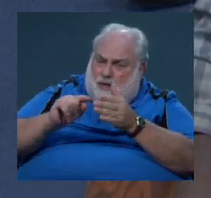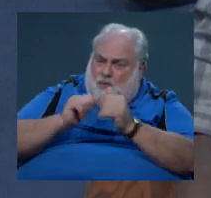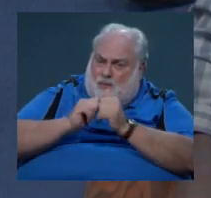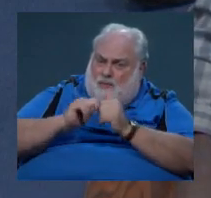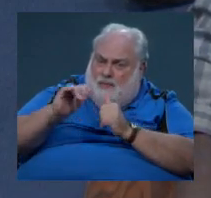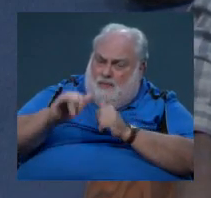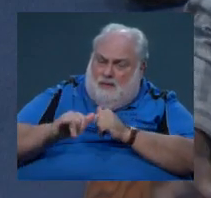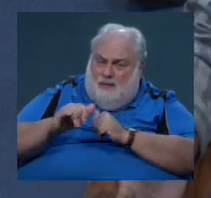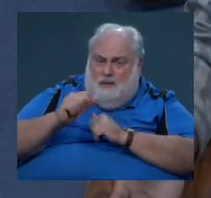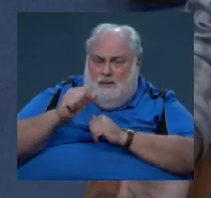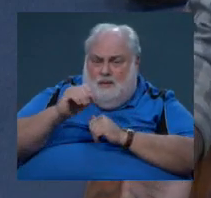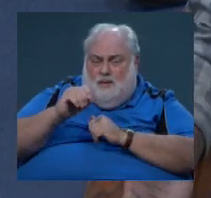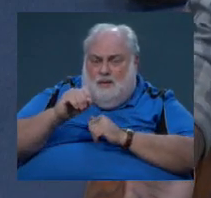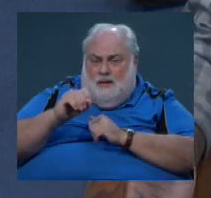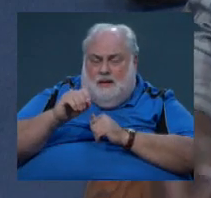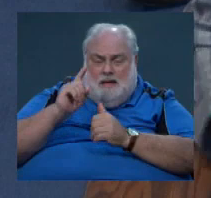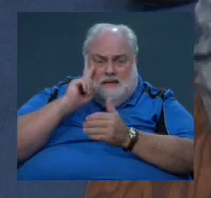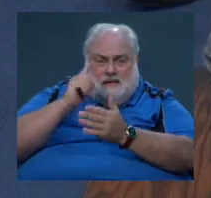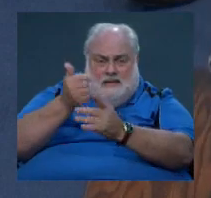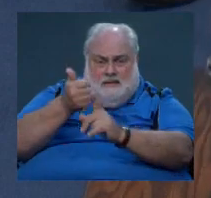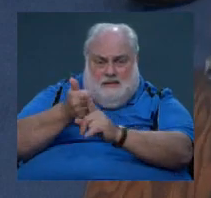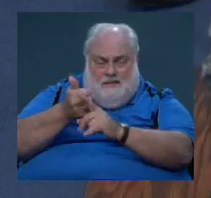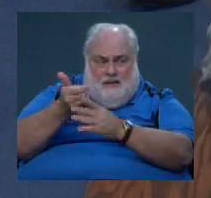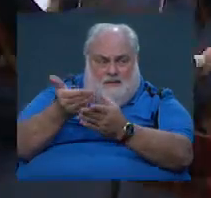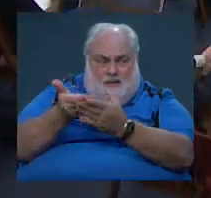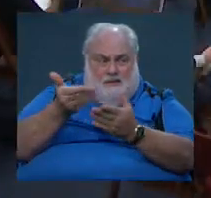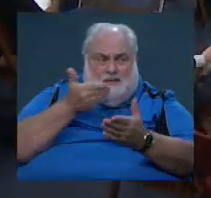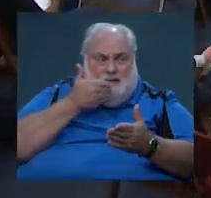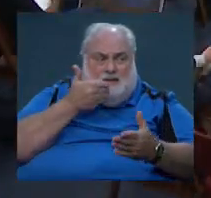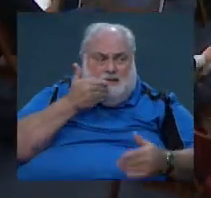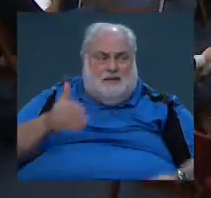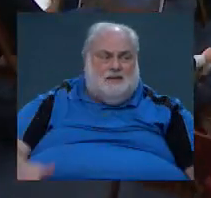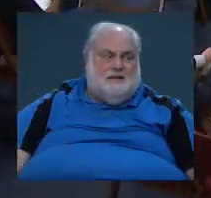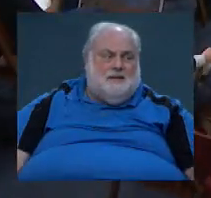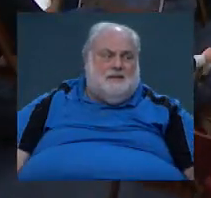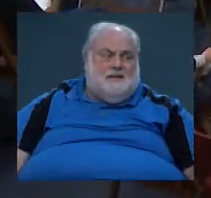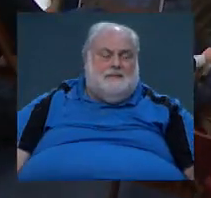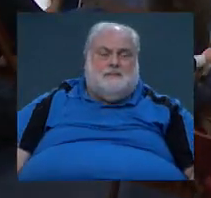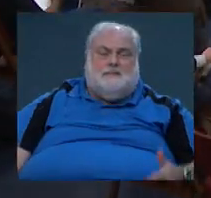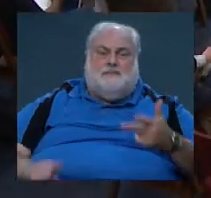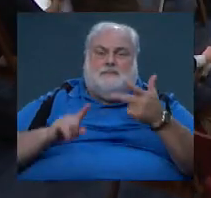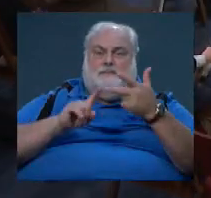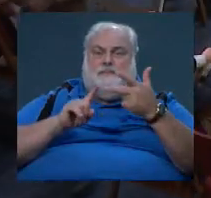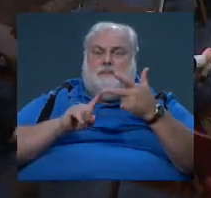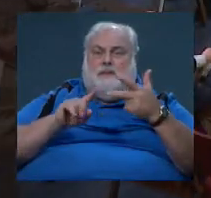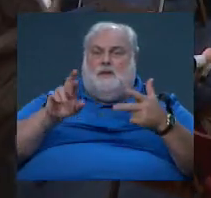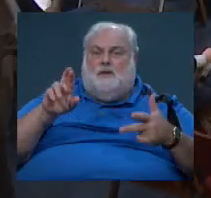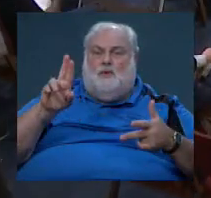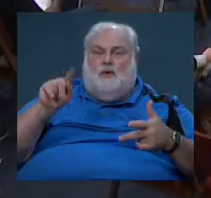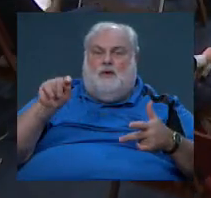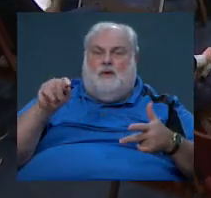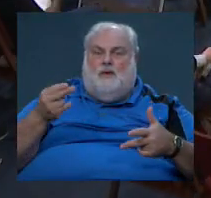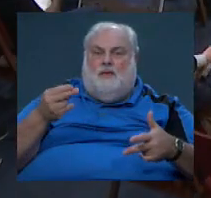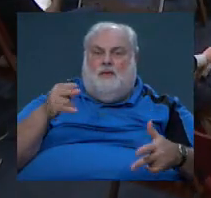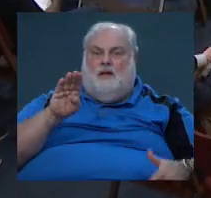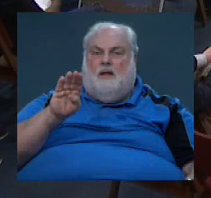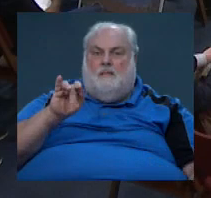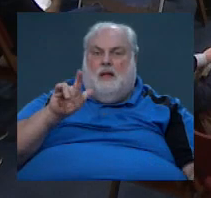So that's self-evident. Thank you. Thank you. Ruth Bell?